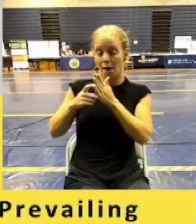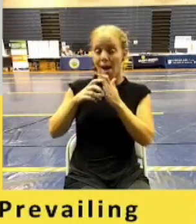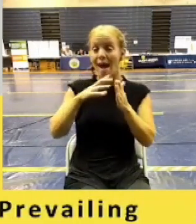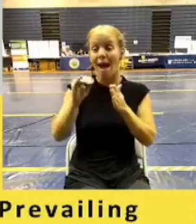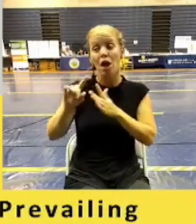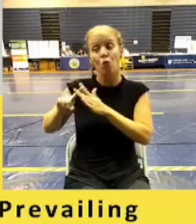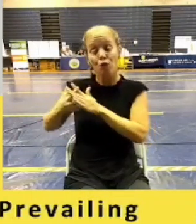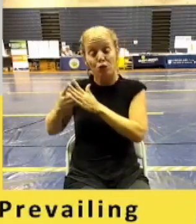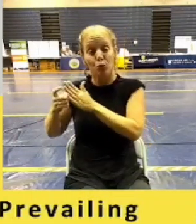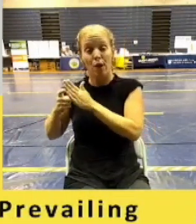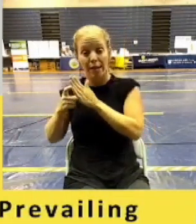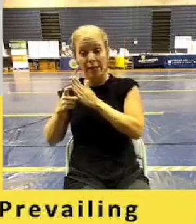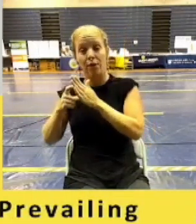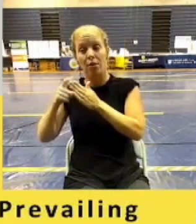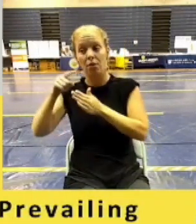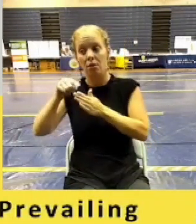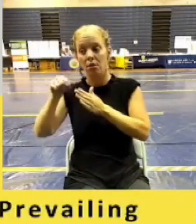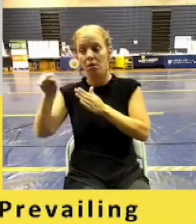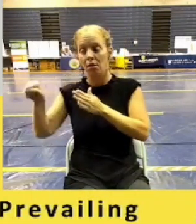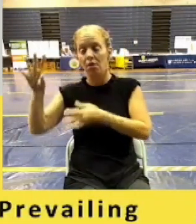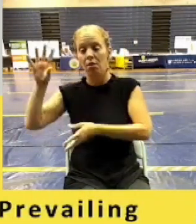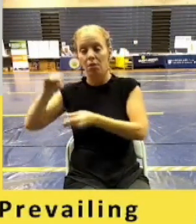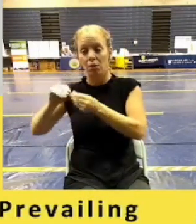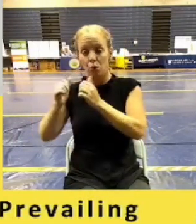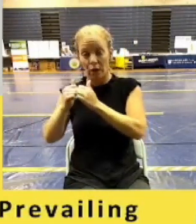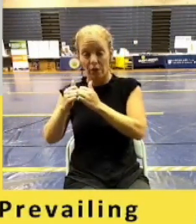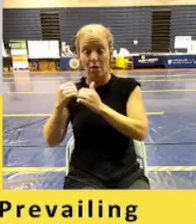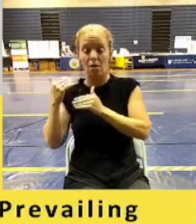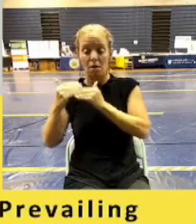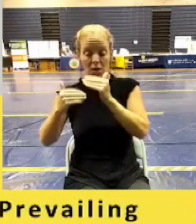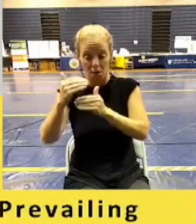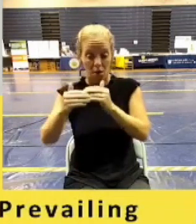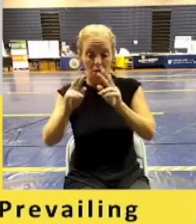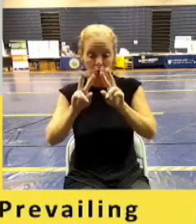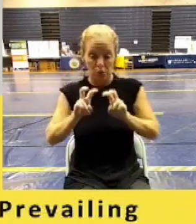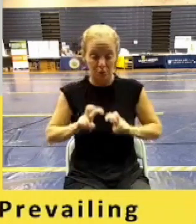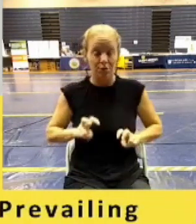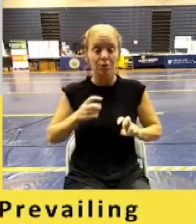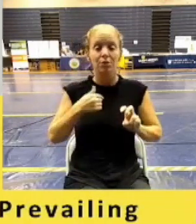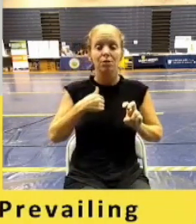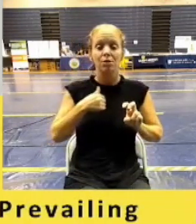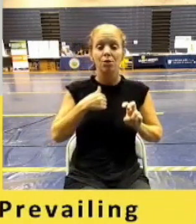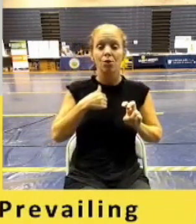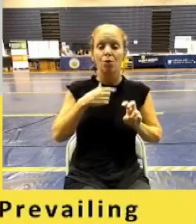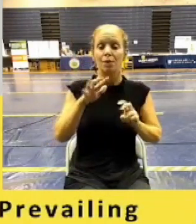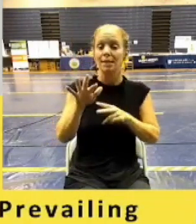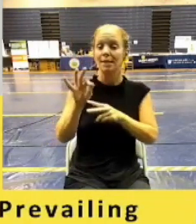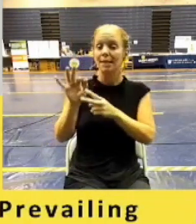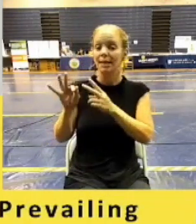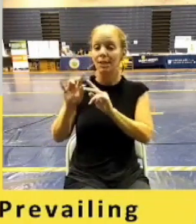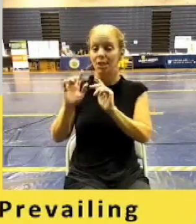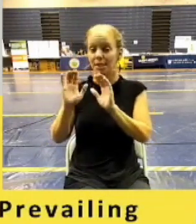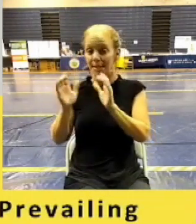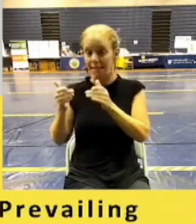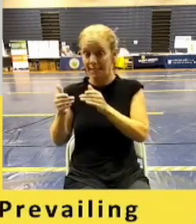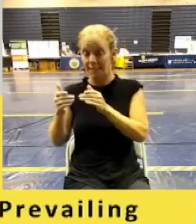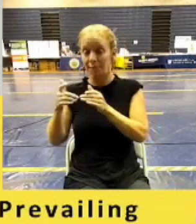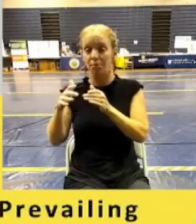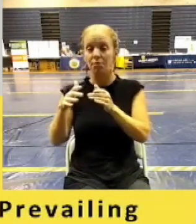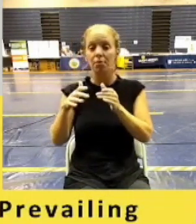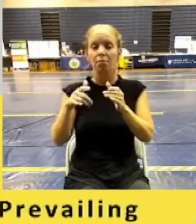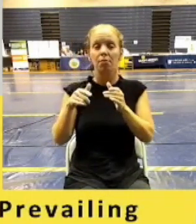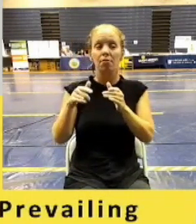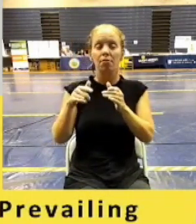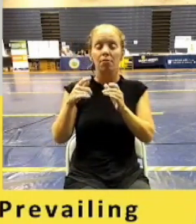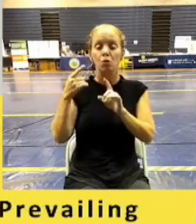that I explained before, our selection team and scoring team narrowed down from the seven sites down